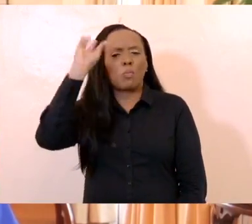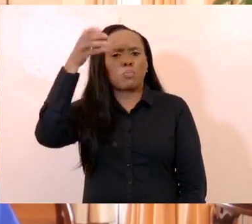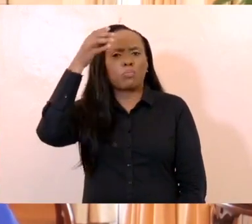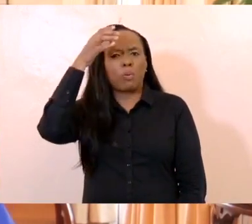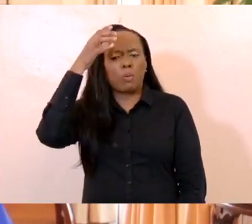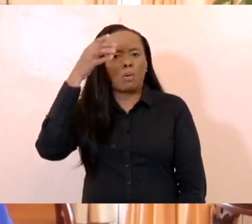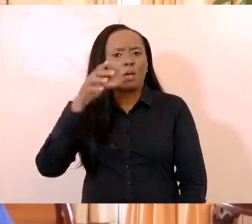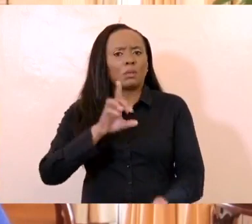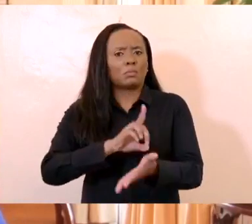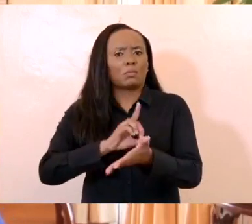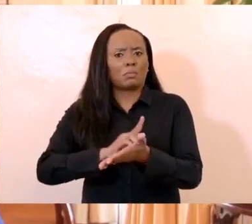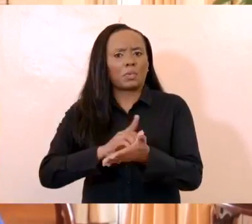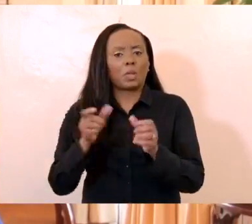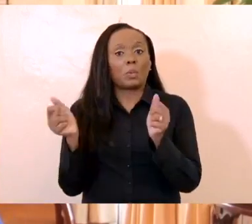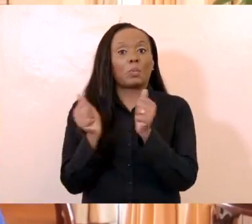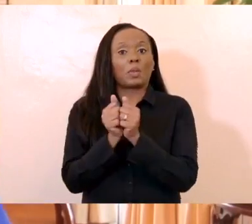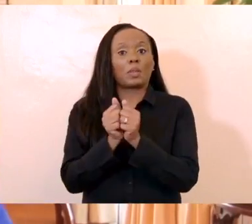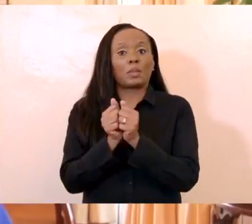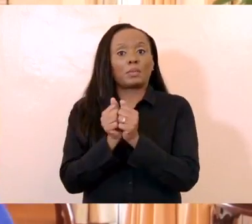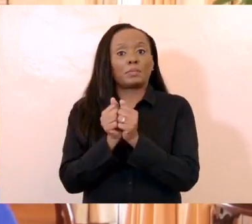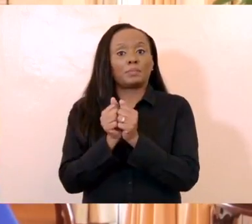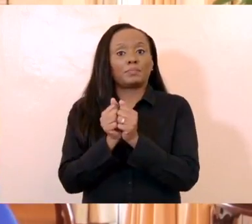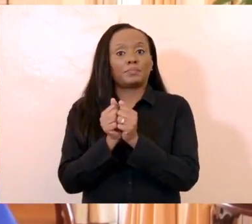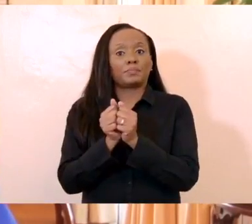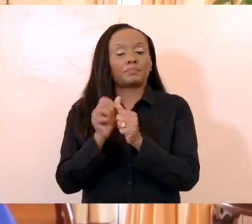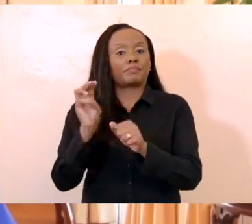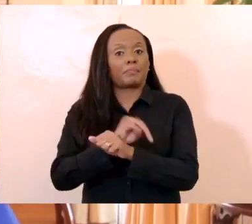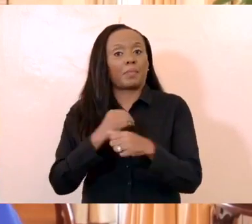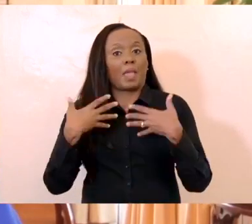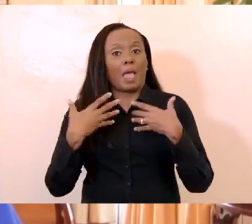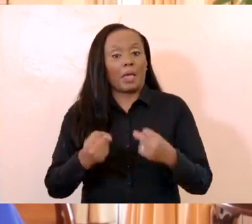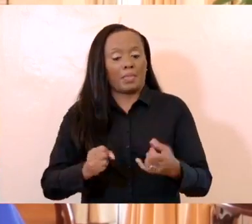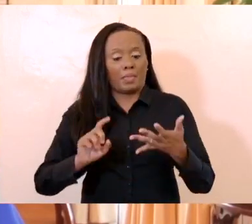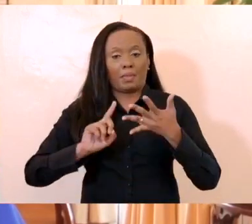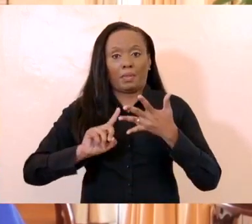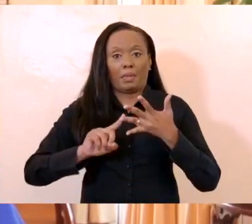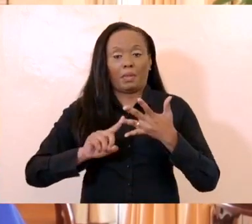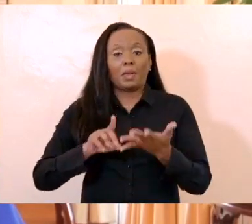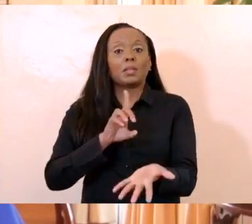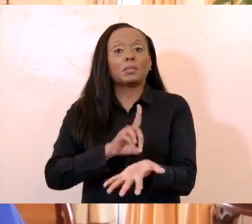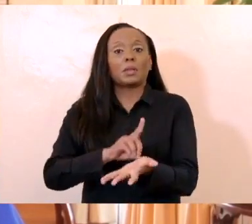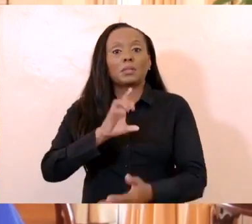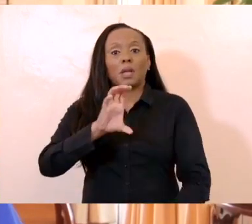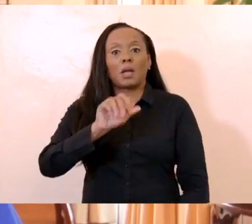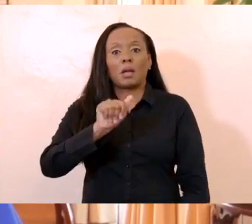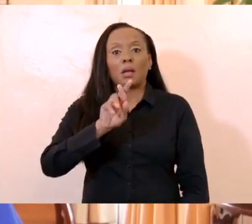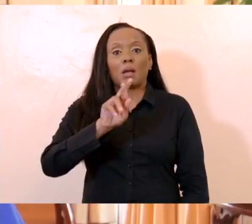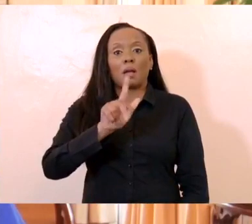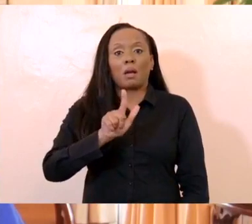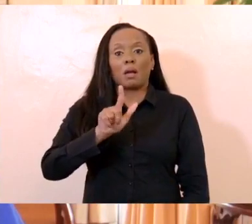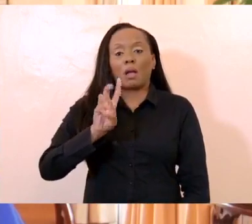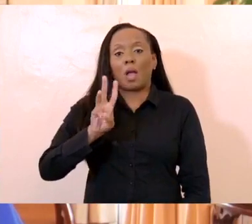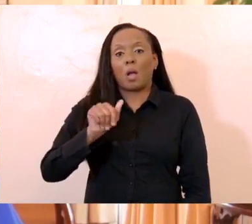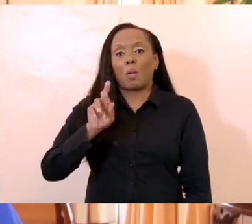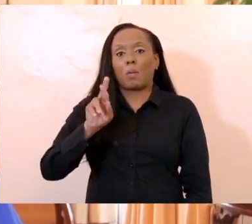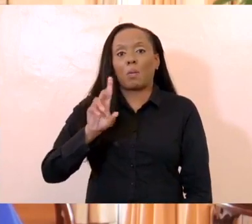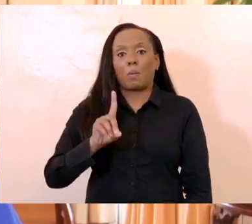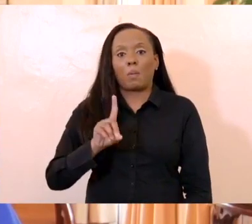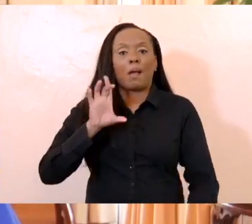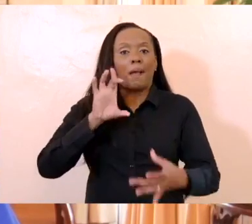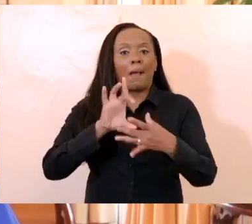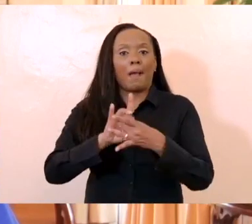Wellness, and Dr. Carl Ward, who is the Medical Officer of Health at the